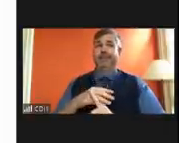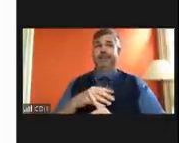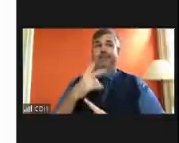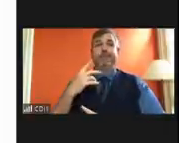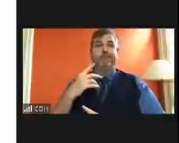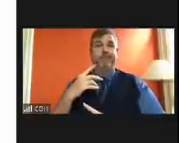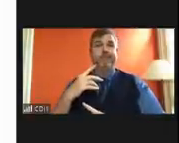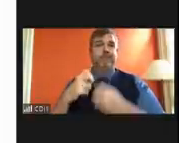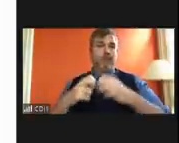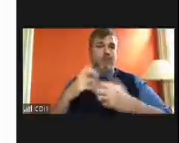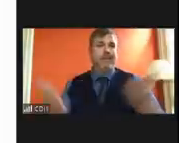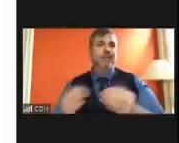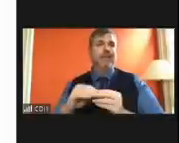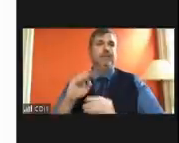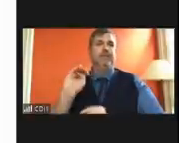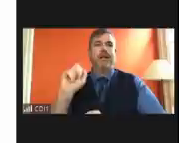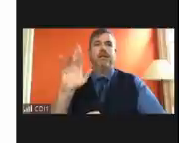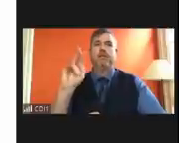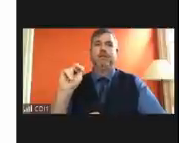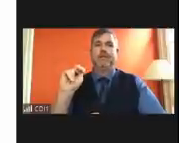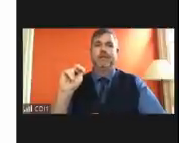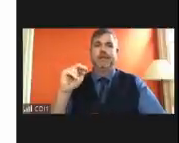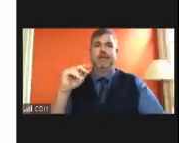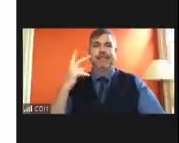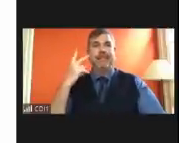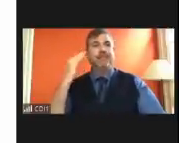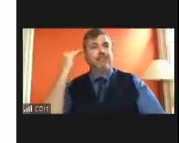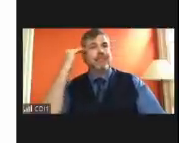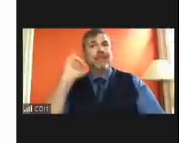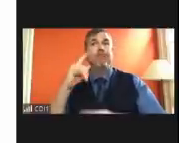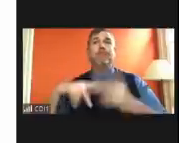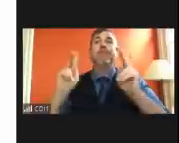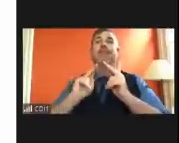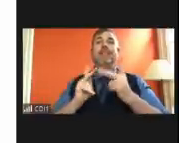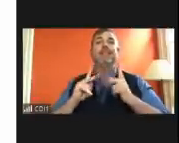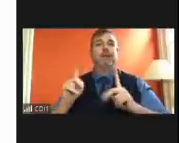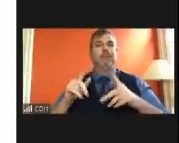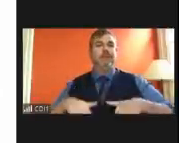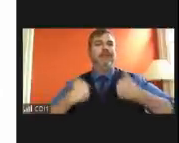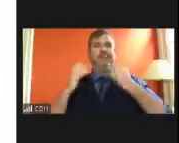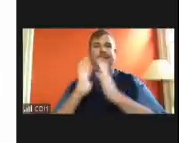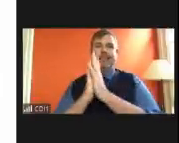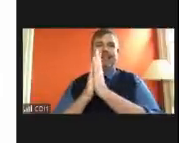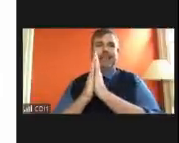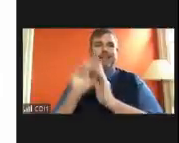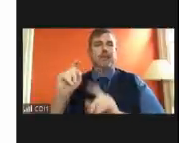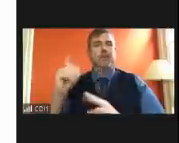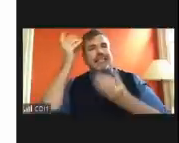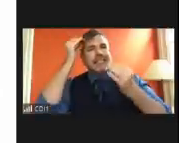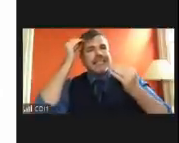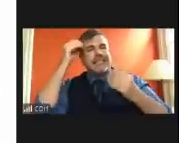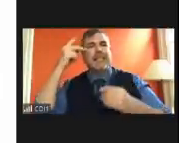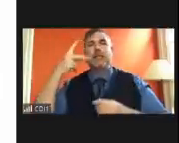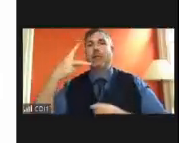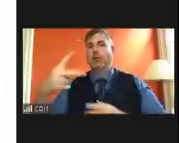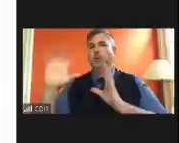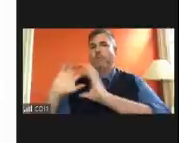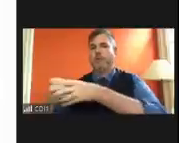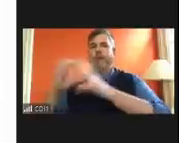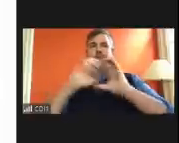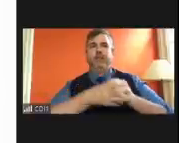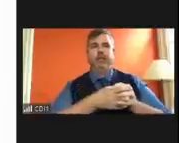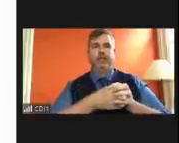settings, we need to think about two populations. One is the residents who are older with multiple